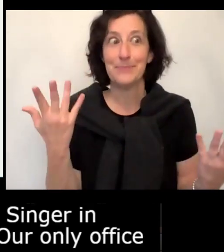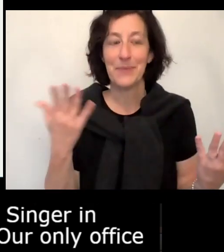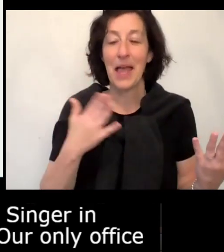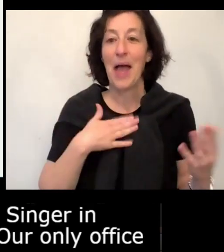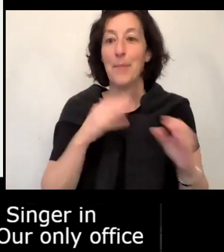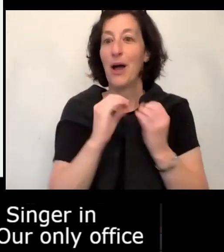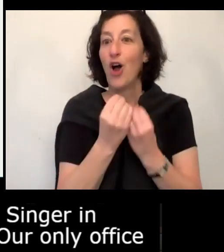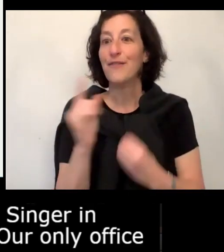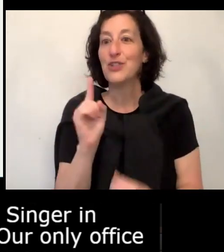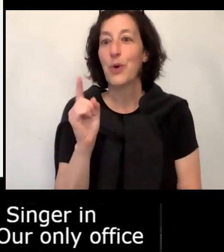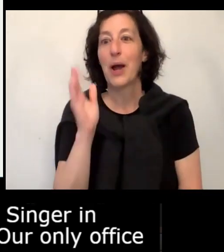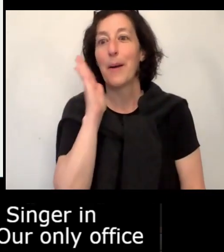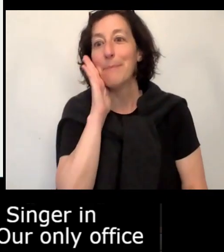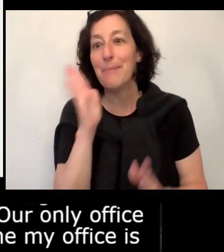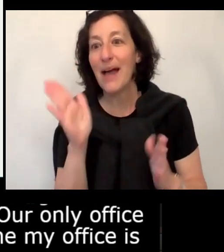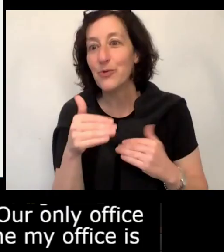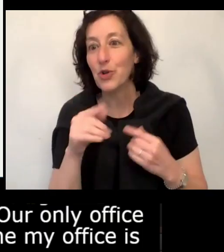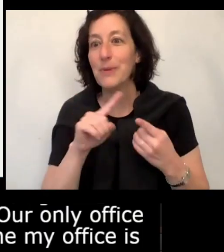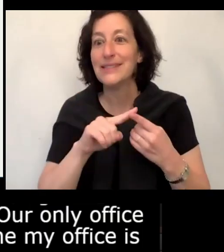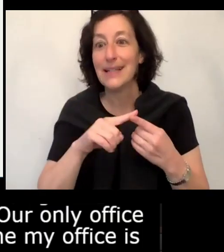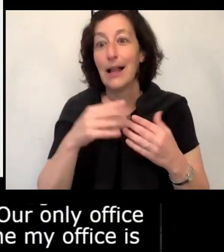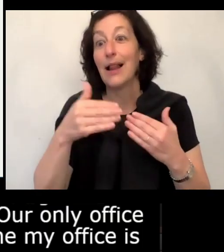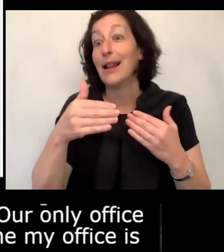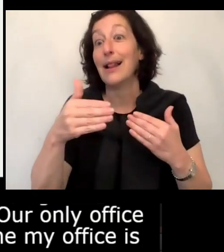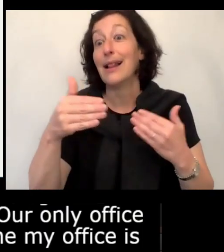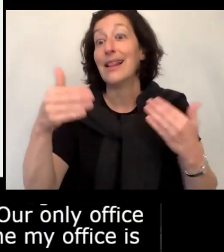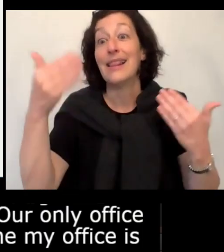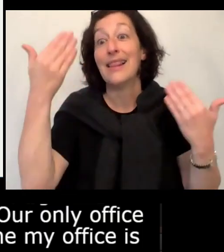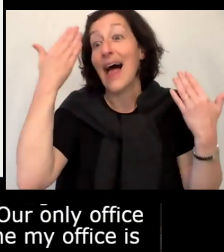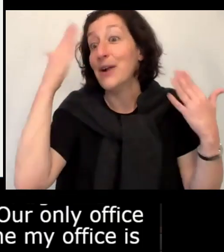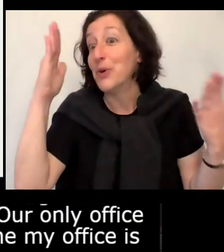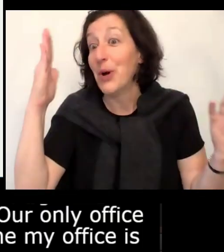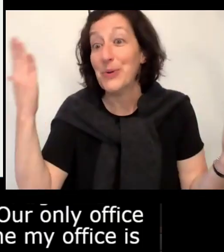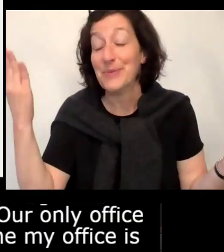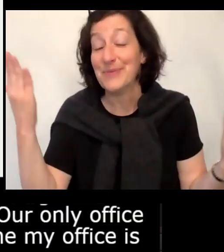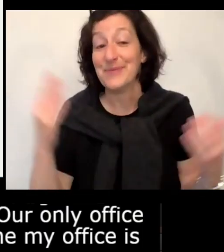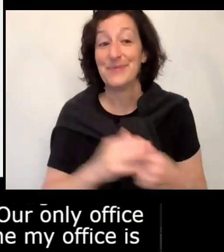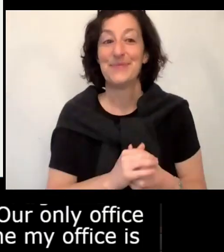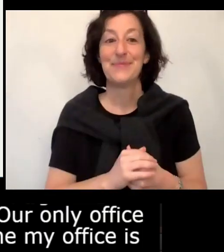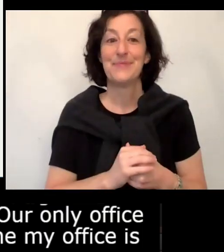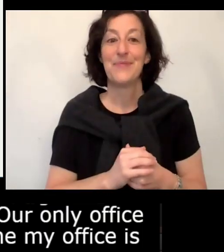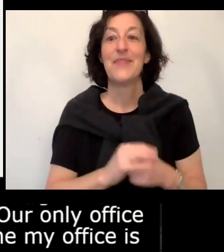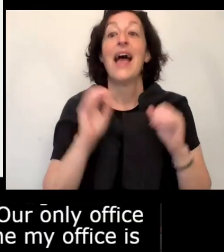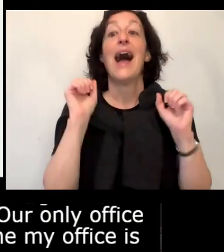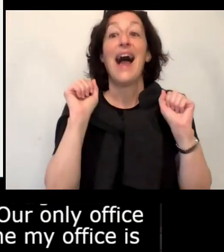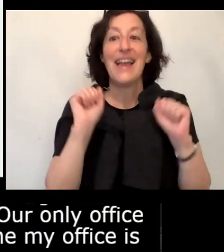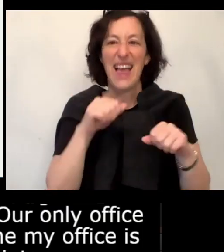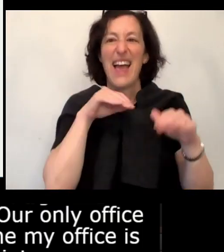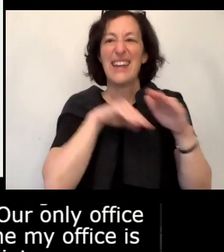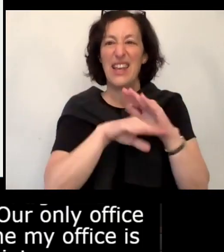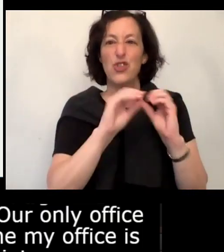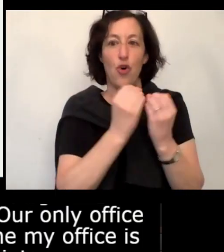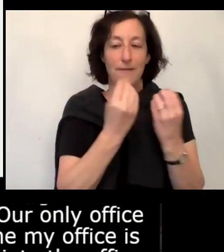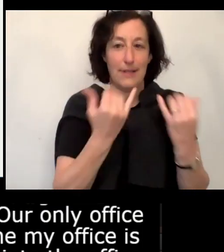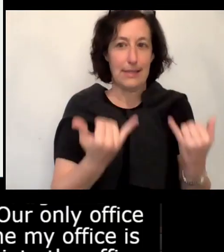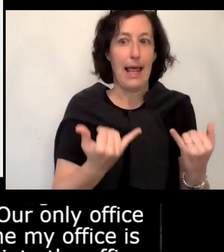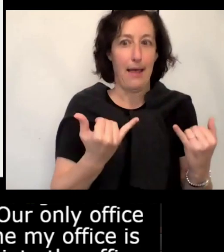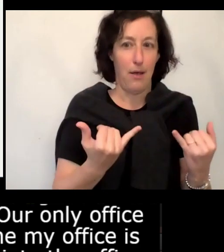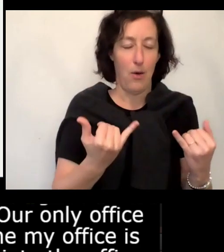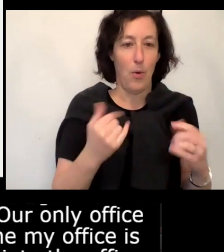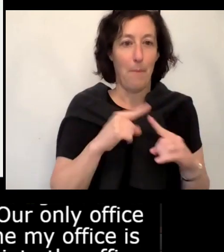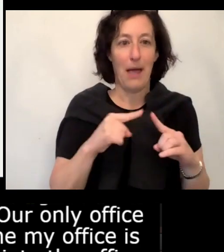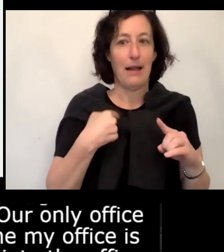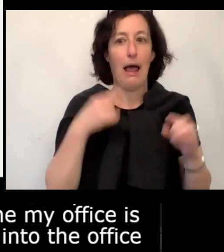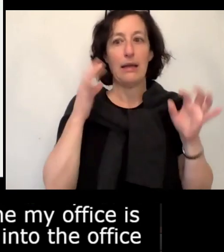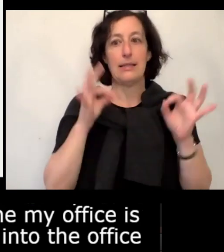bedroom until further notice. I can go into the office now, but I choose